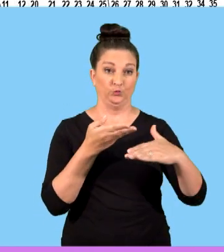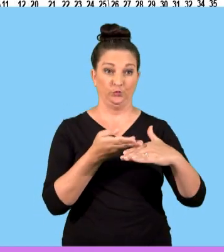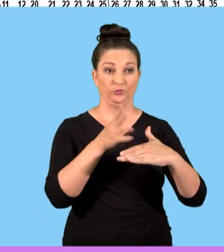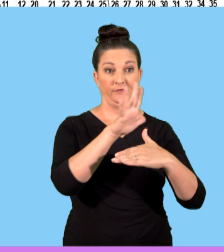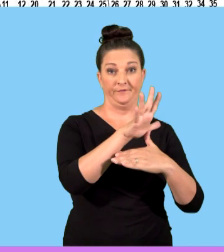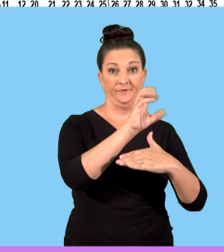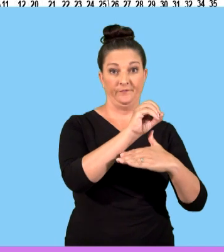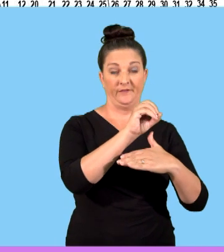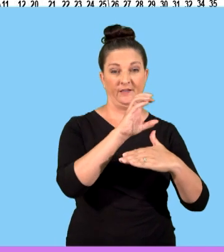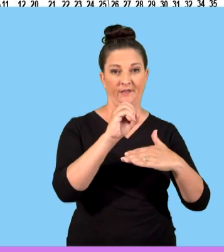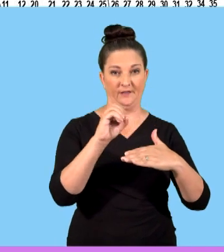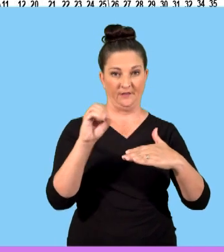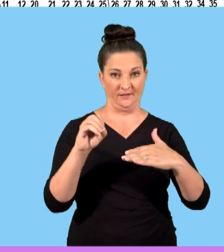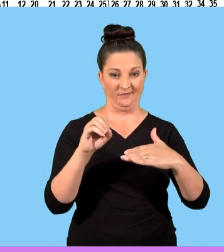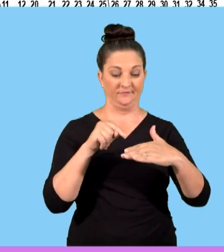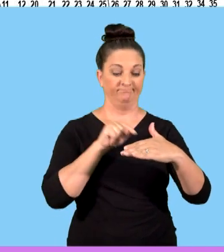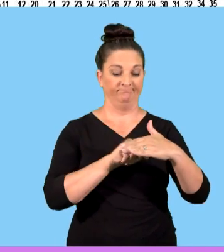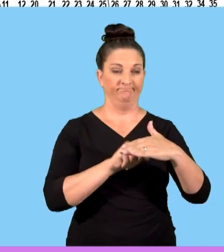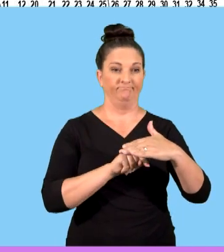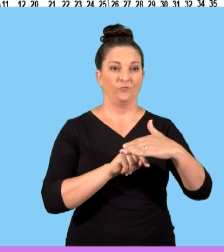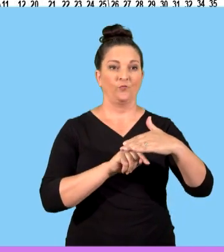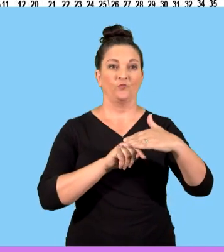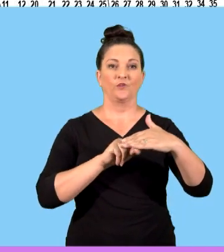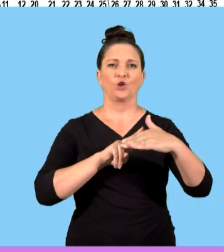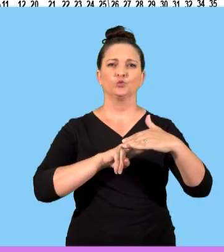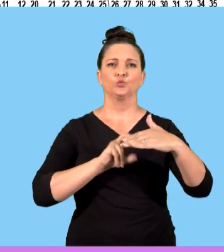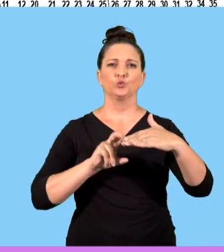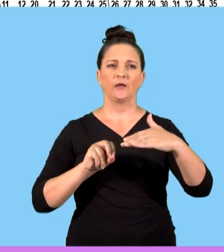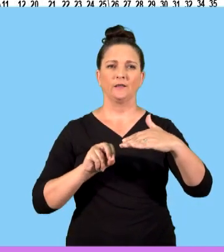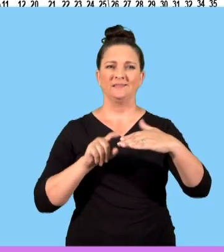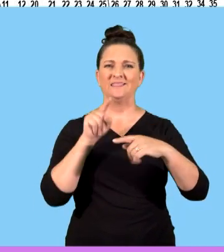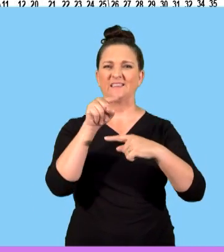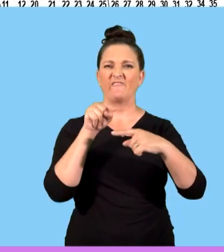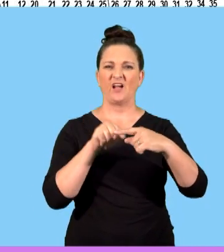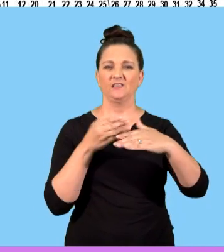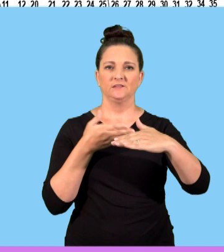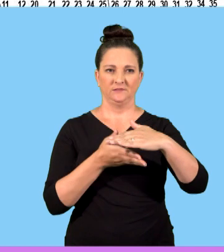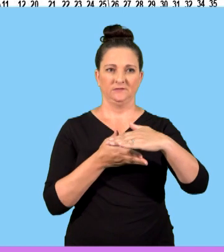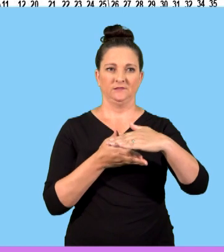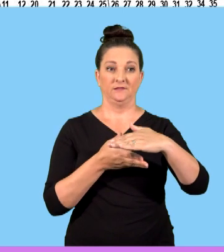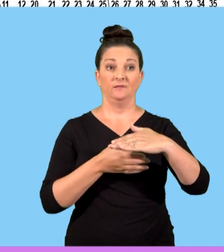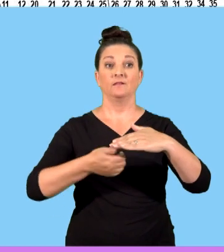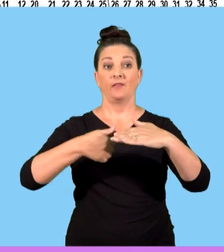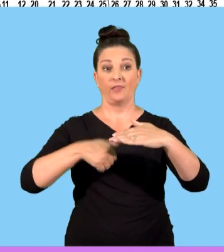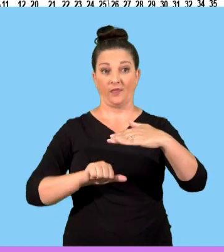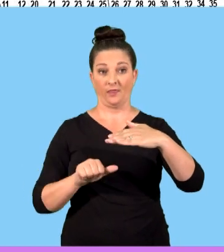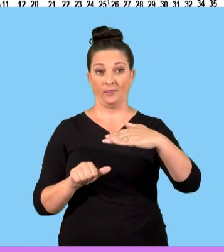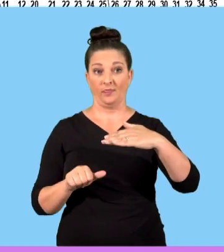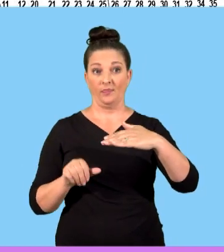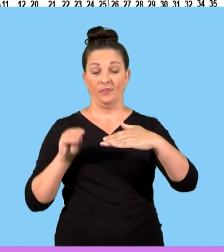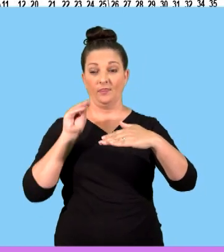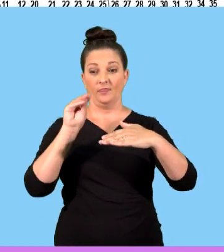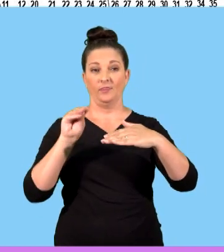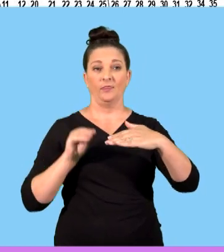so 50,000 divided by 200, I divide it by my scale. So therefore, this